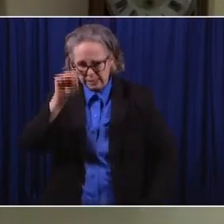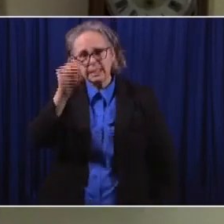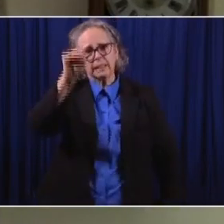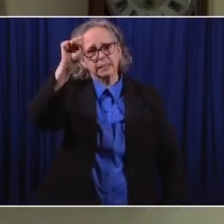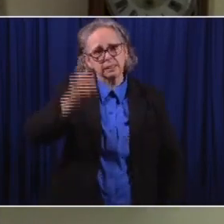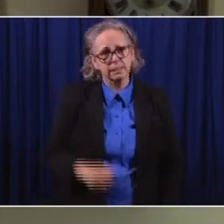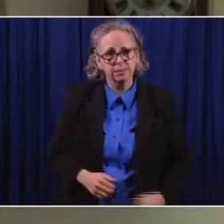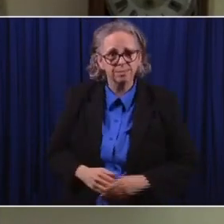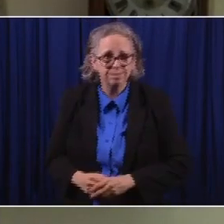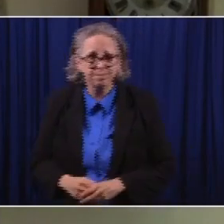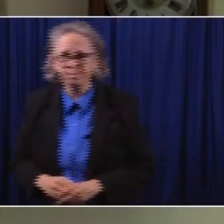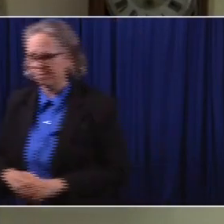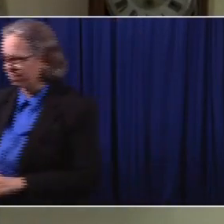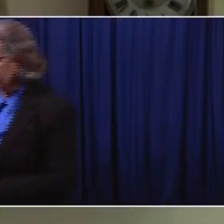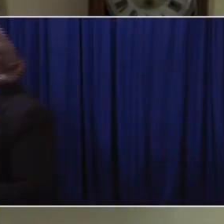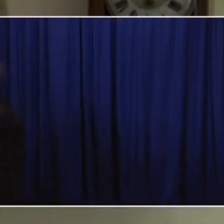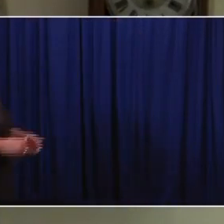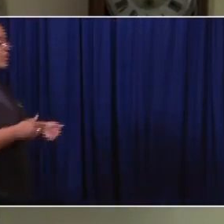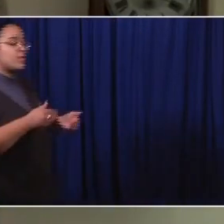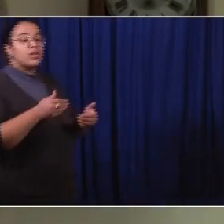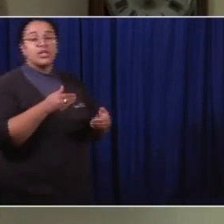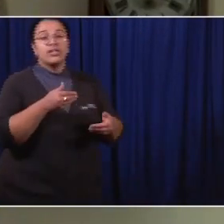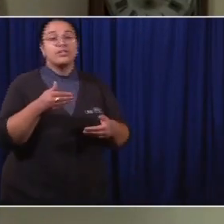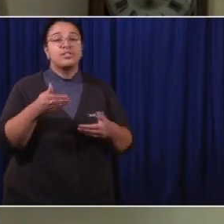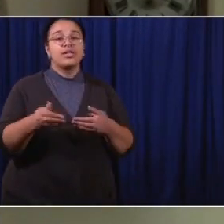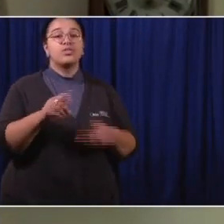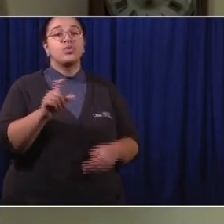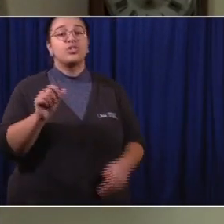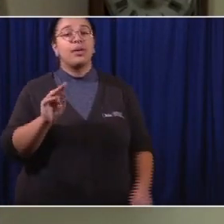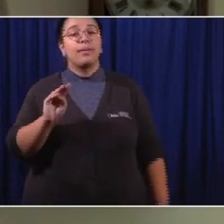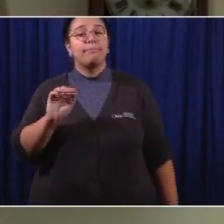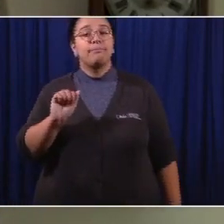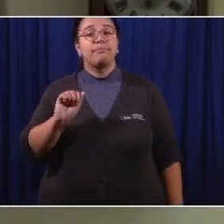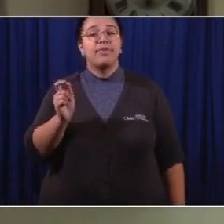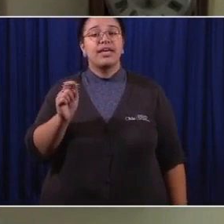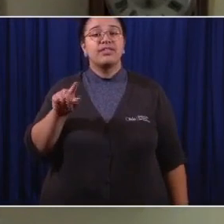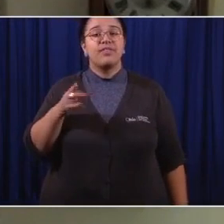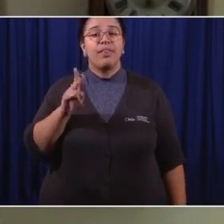Next question is from Max Philby at the Columbus Dispatch.